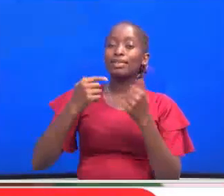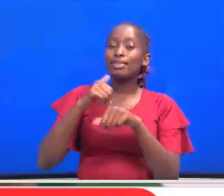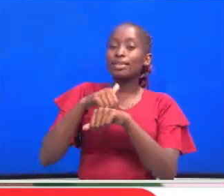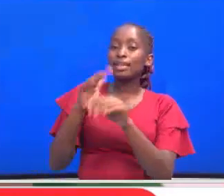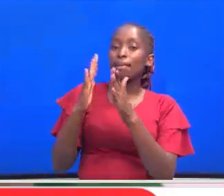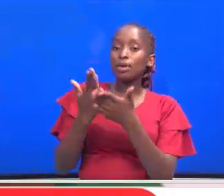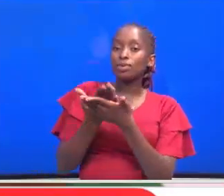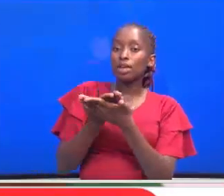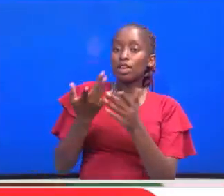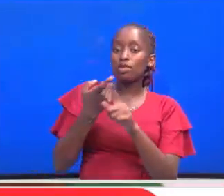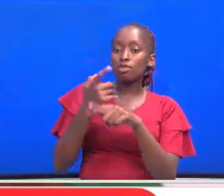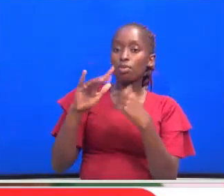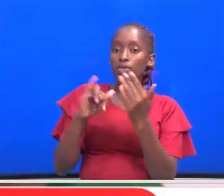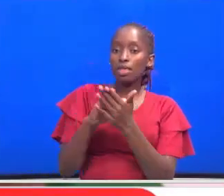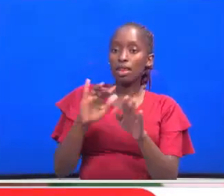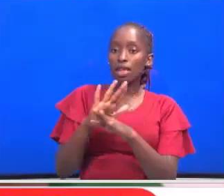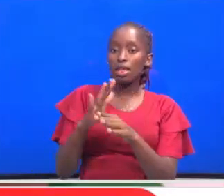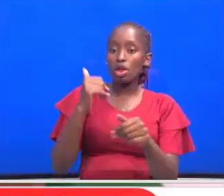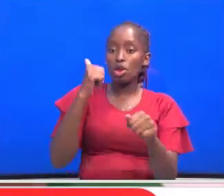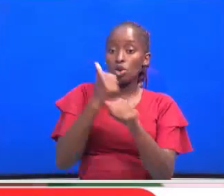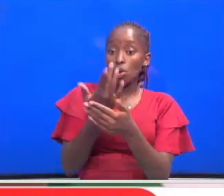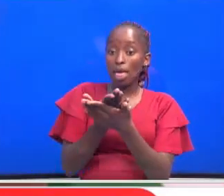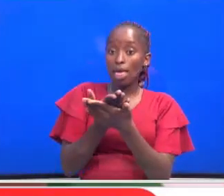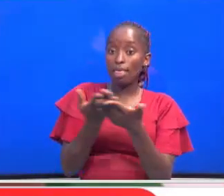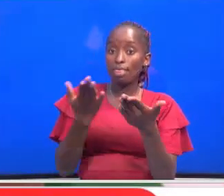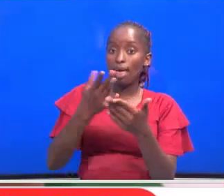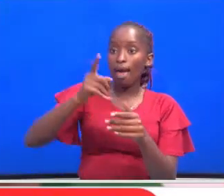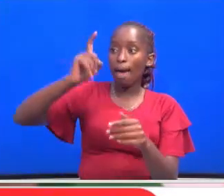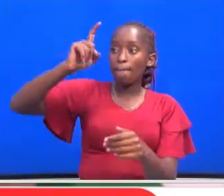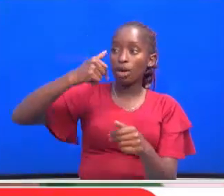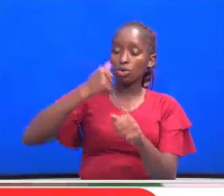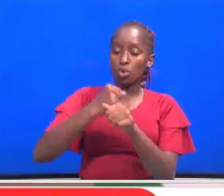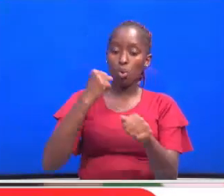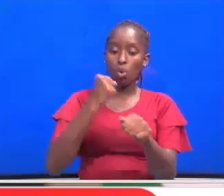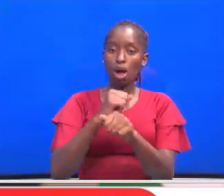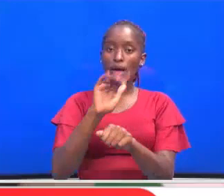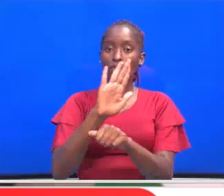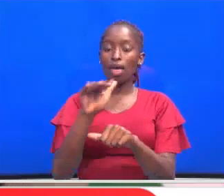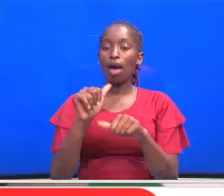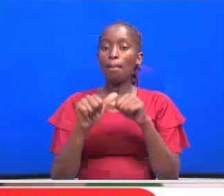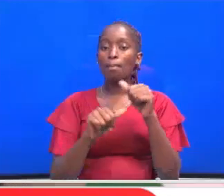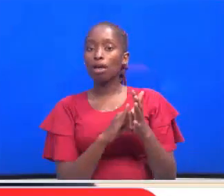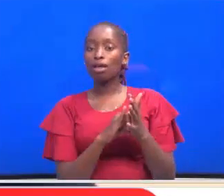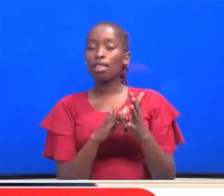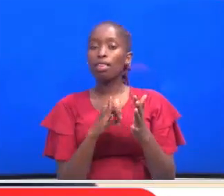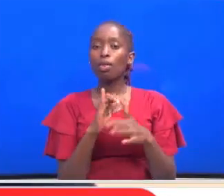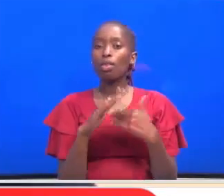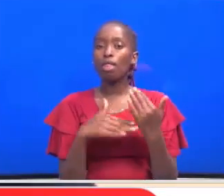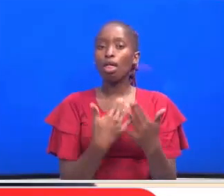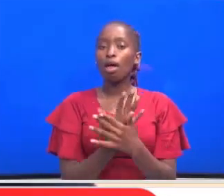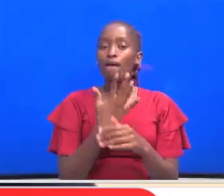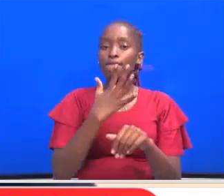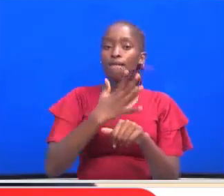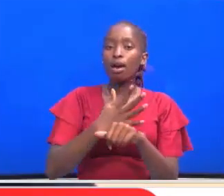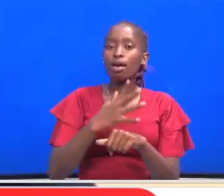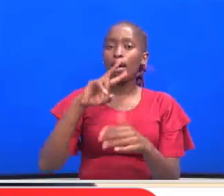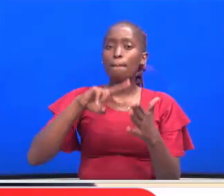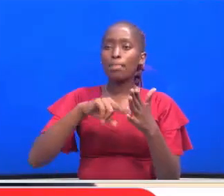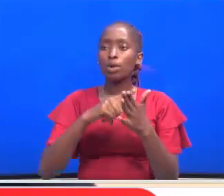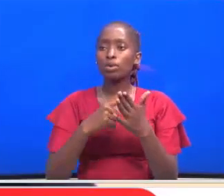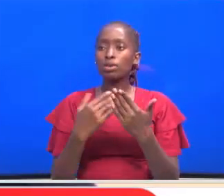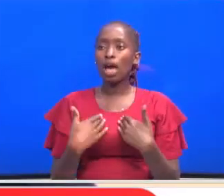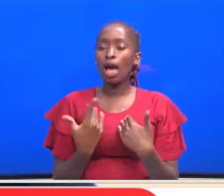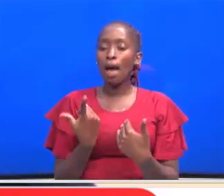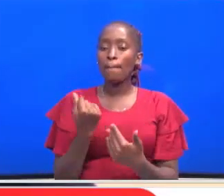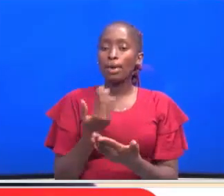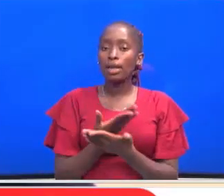any office to do anything. Now, they must do their job in accordance with the law. Mheshimiwa Rais, unaposema unamaanisha kwamba hakuna pesa zozote za